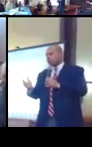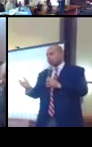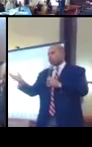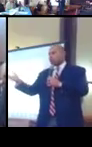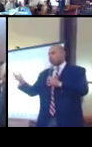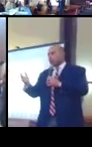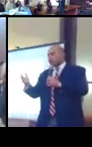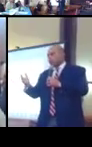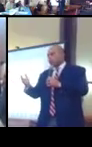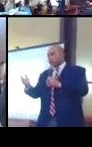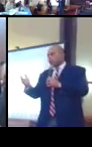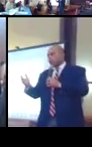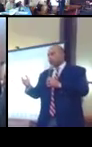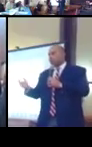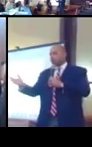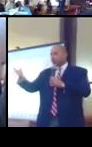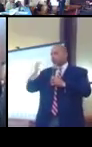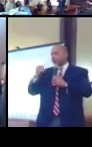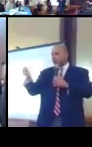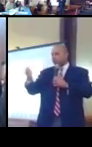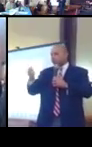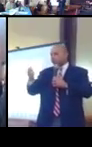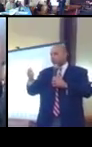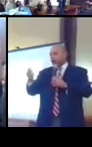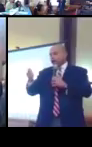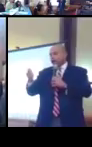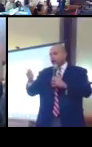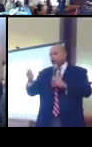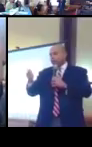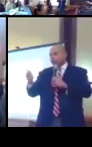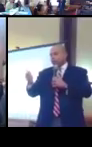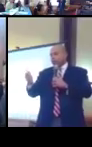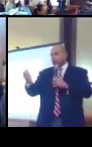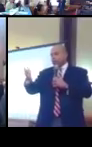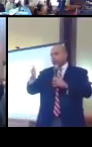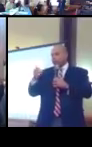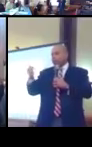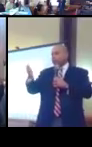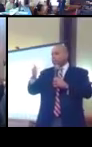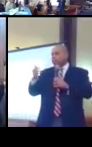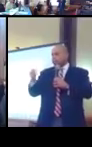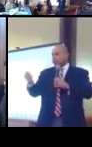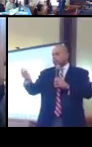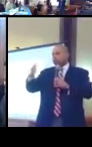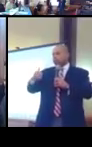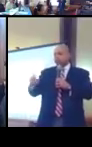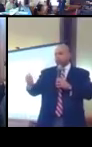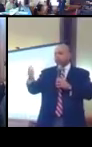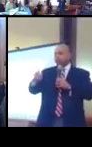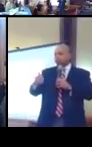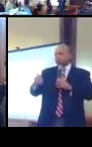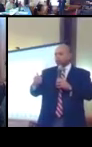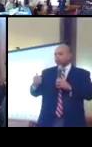together. So we have more about how they come together, and different needs about